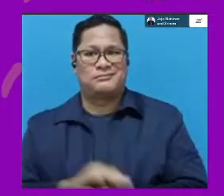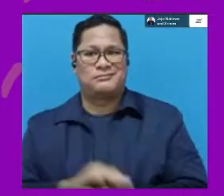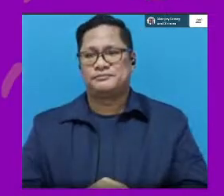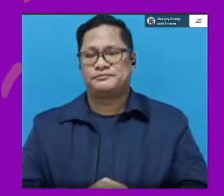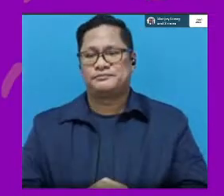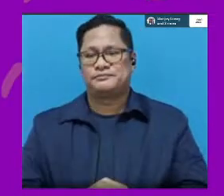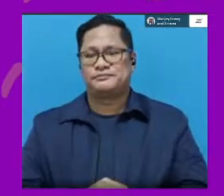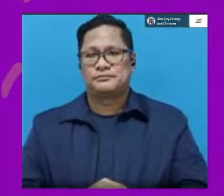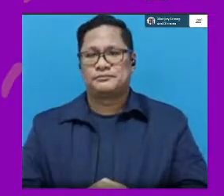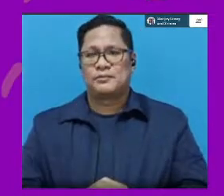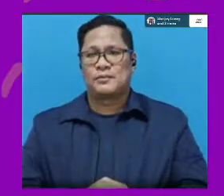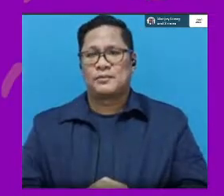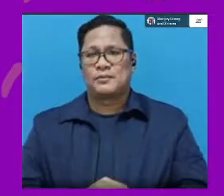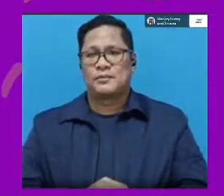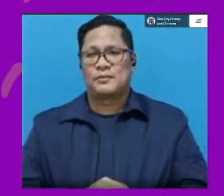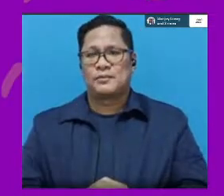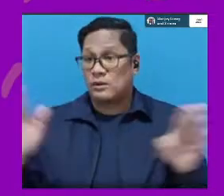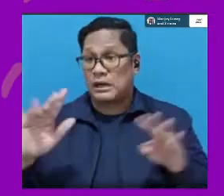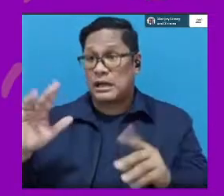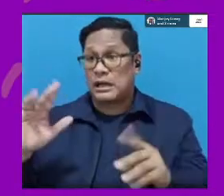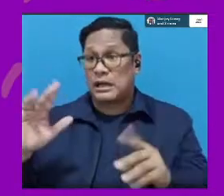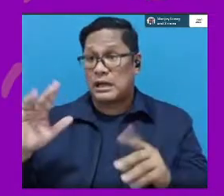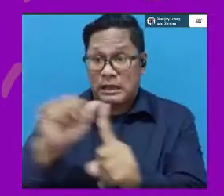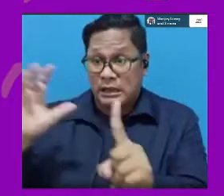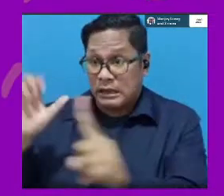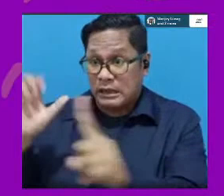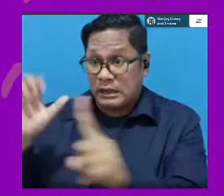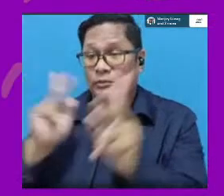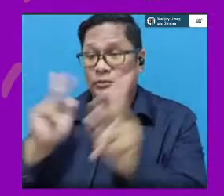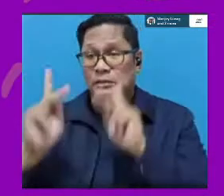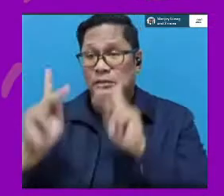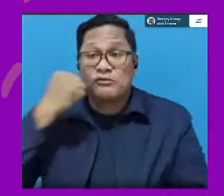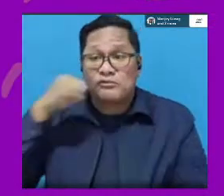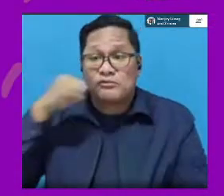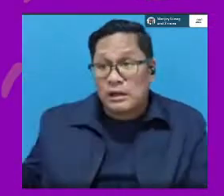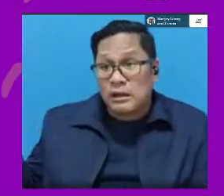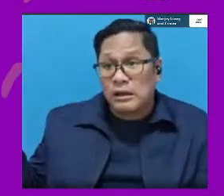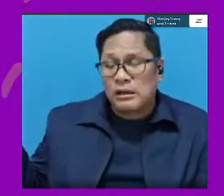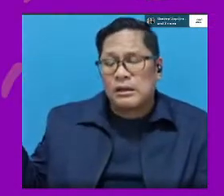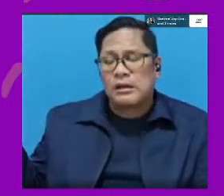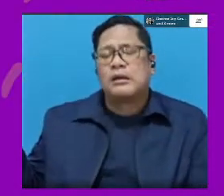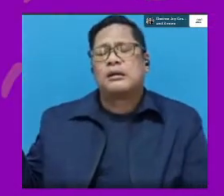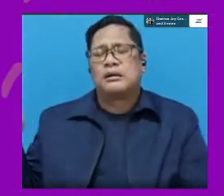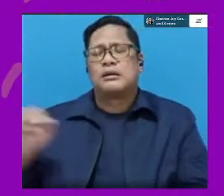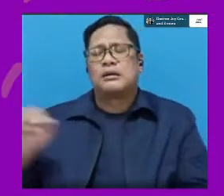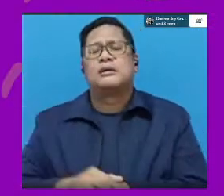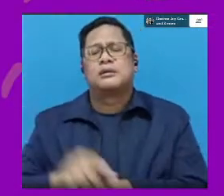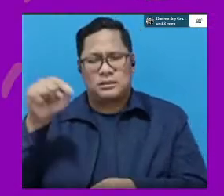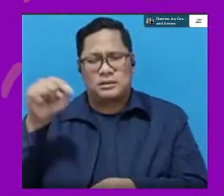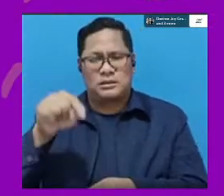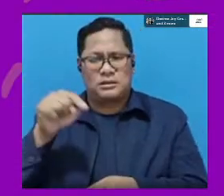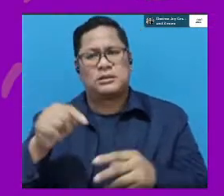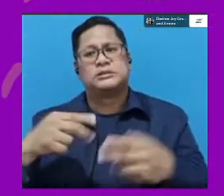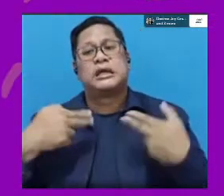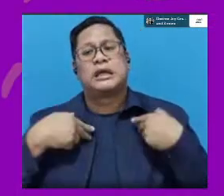We do not have arrest of citizens violating these protocols.